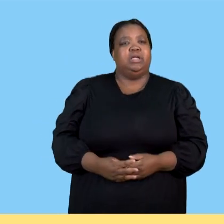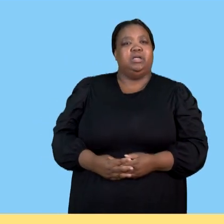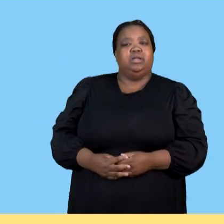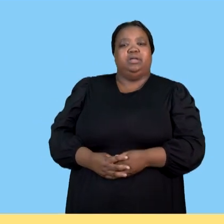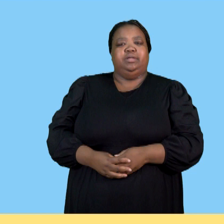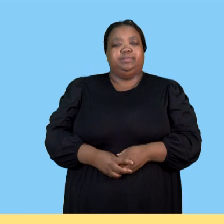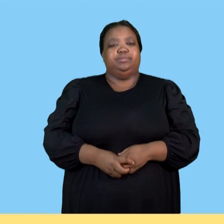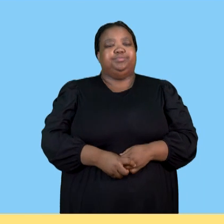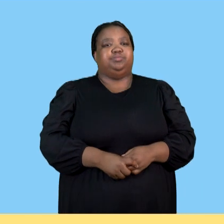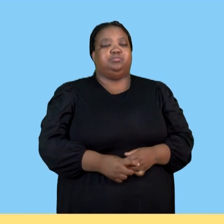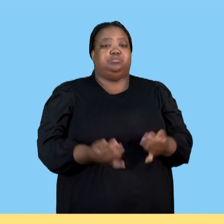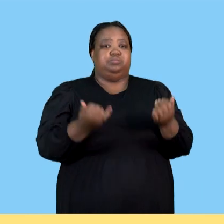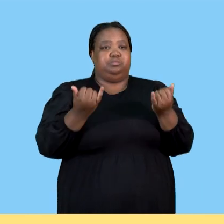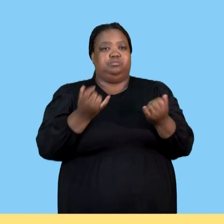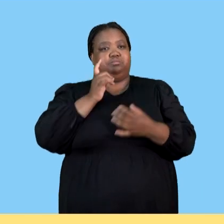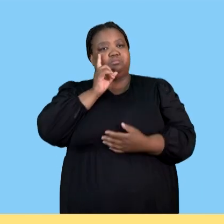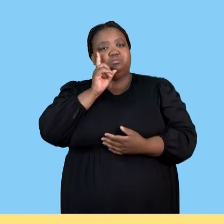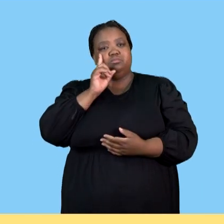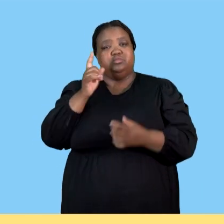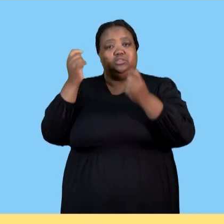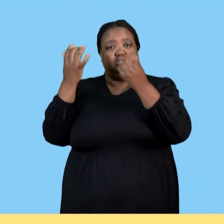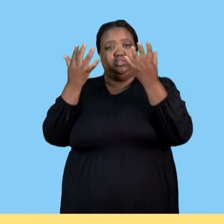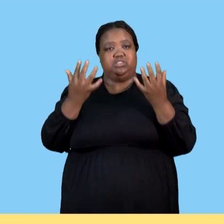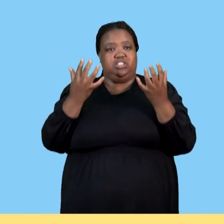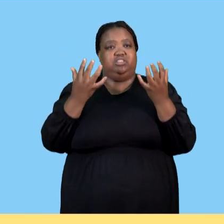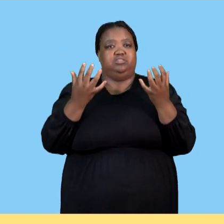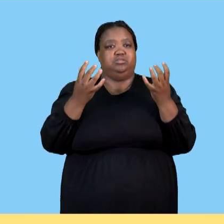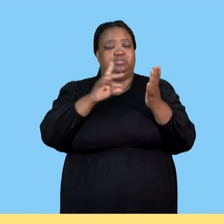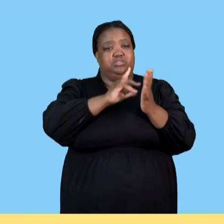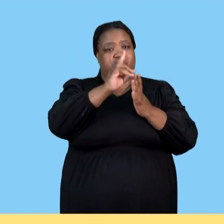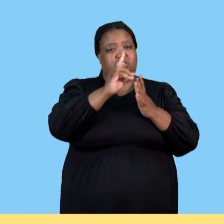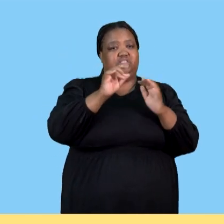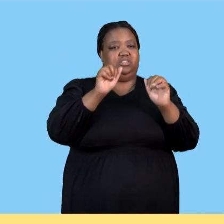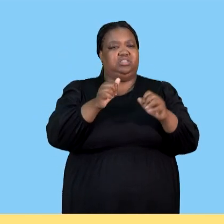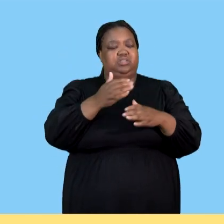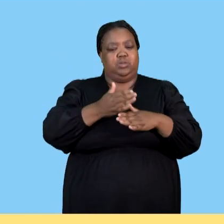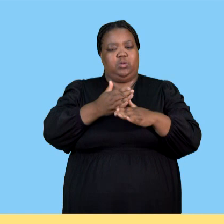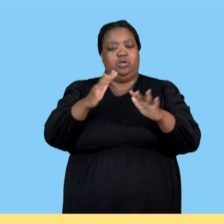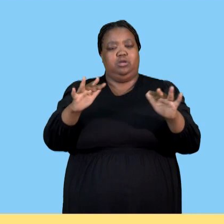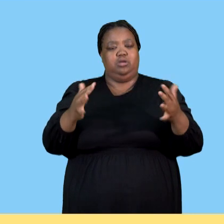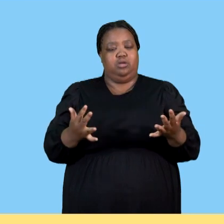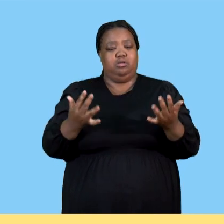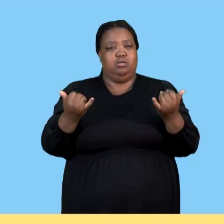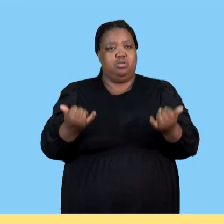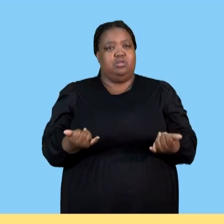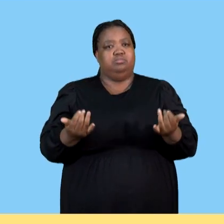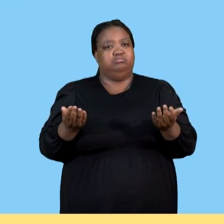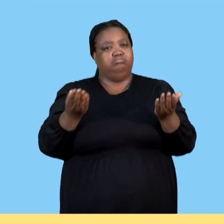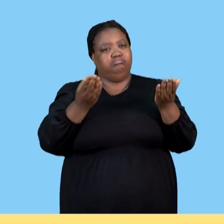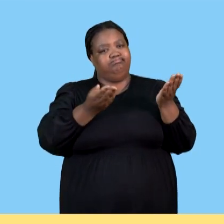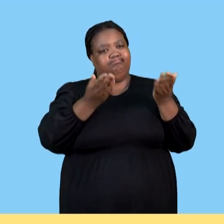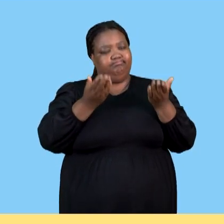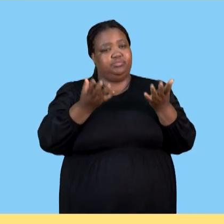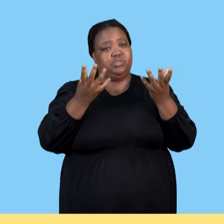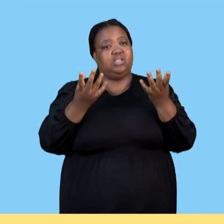We will now see how a cash budget looks like. All right, so this is a cash